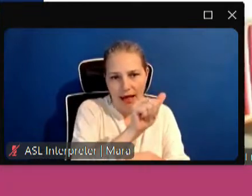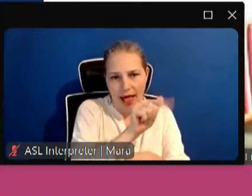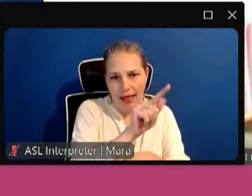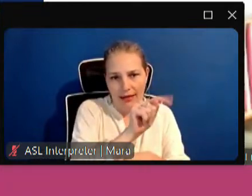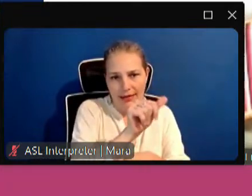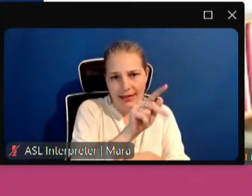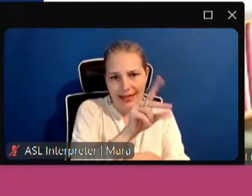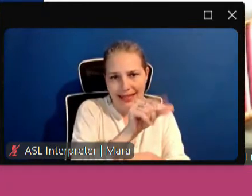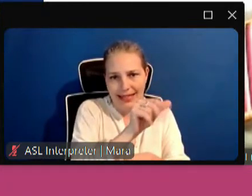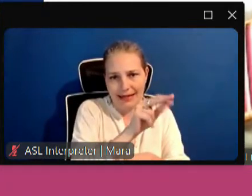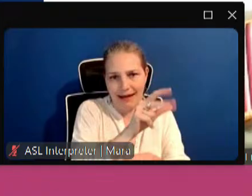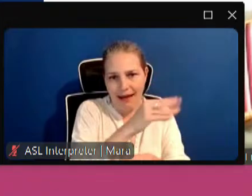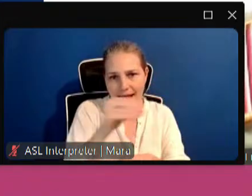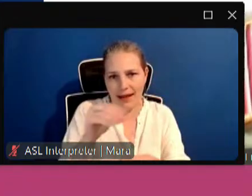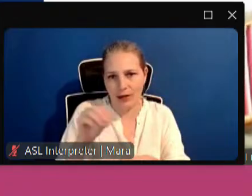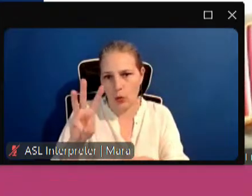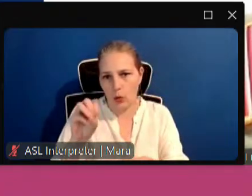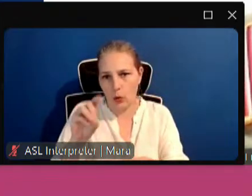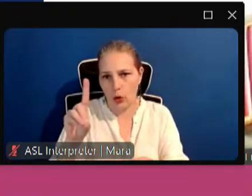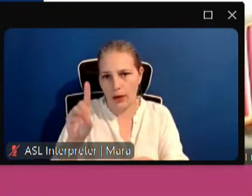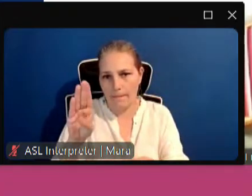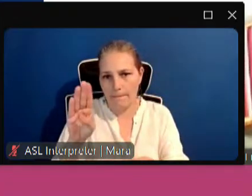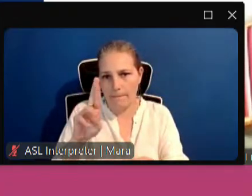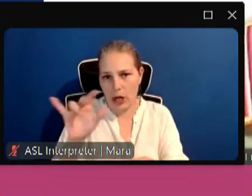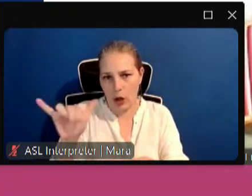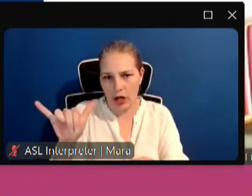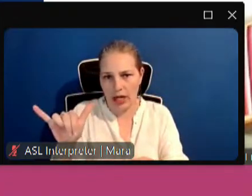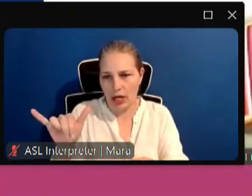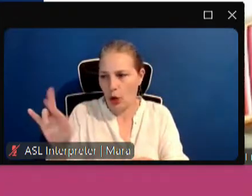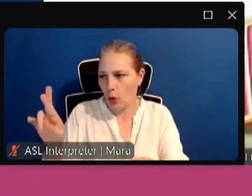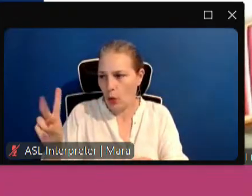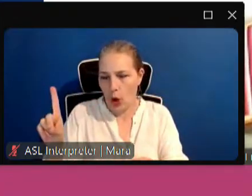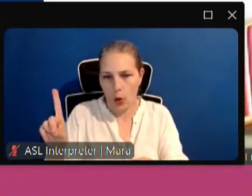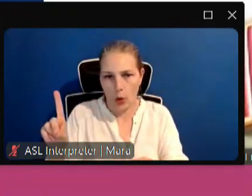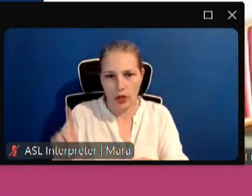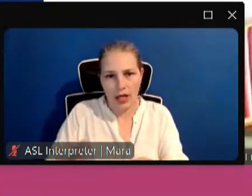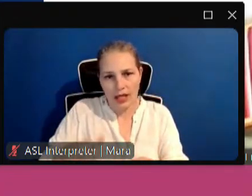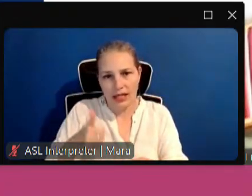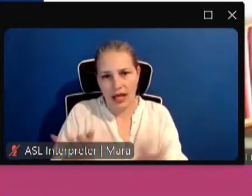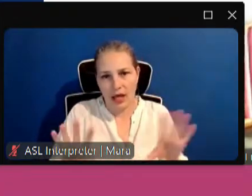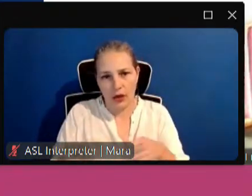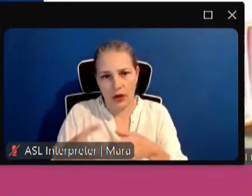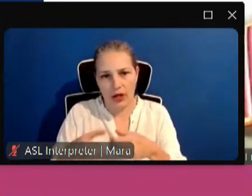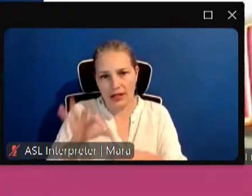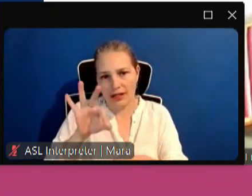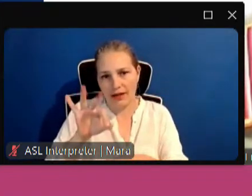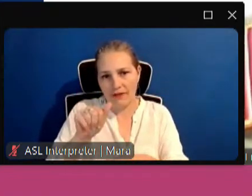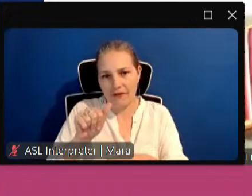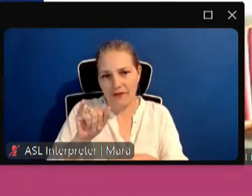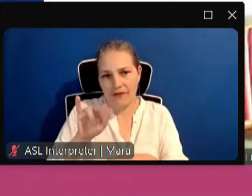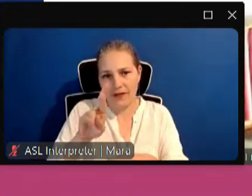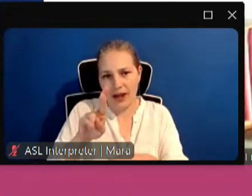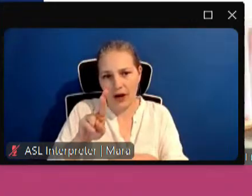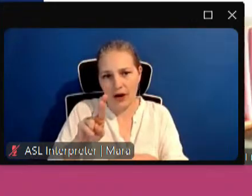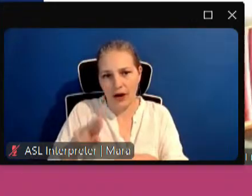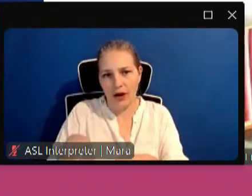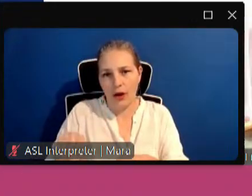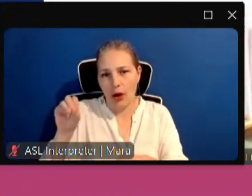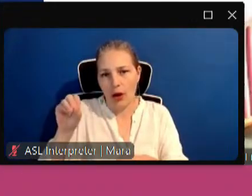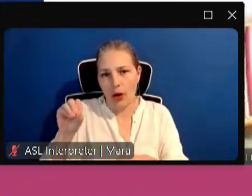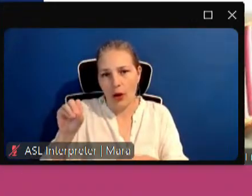Road. And then the other grouping is on Fair Oaks, the vicinity of kind of